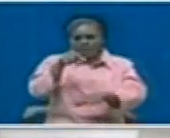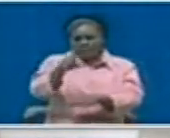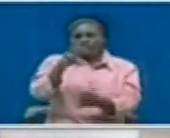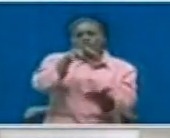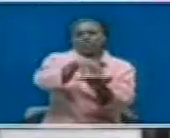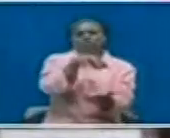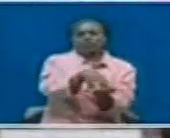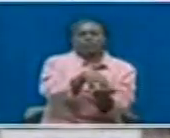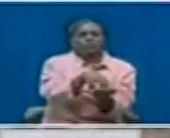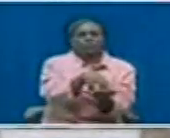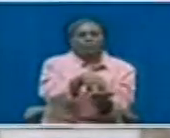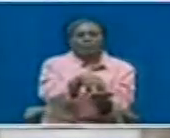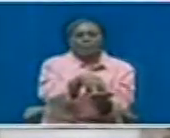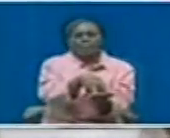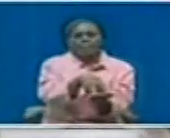the scenario.